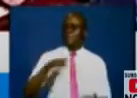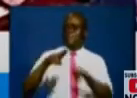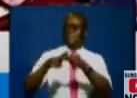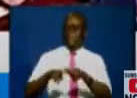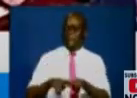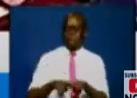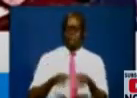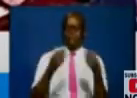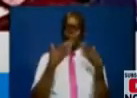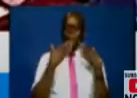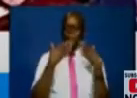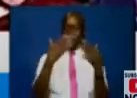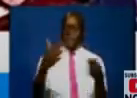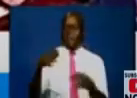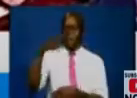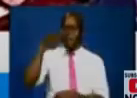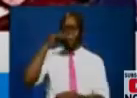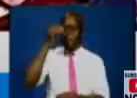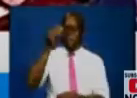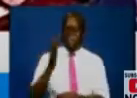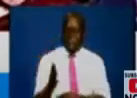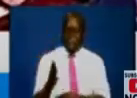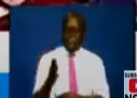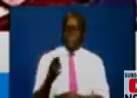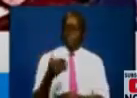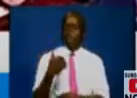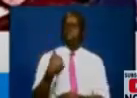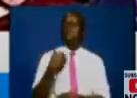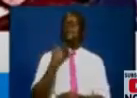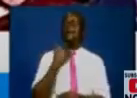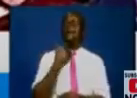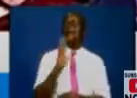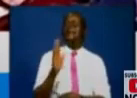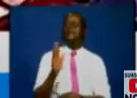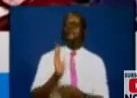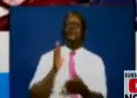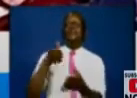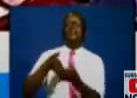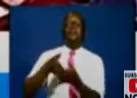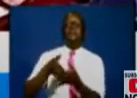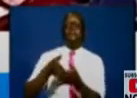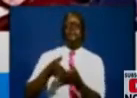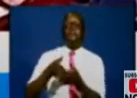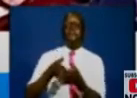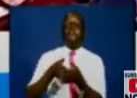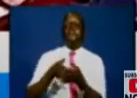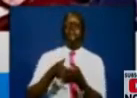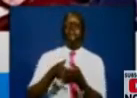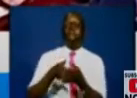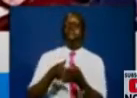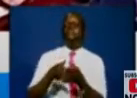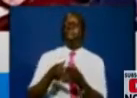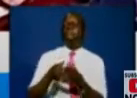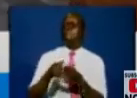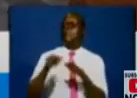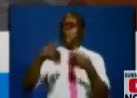Thank you, Mr. Speaker. Mr. Speaker, I really hate to disrupt the flow of our thoughts, but Mr. Speaker,